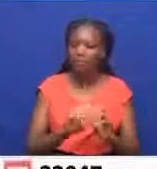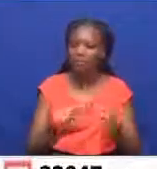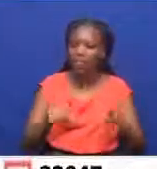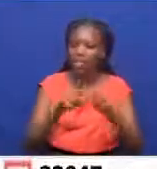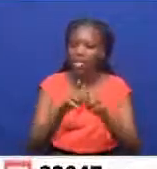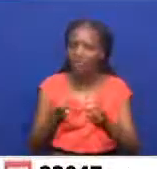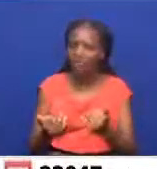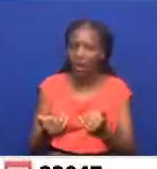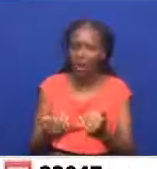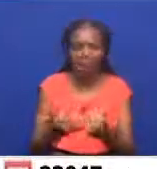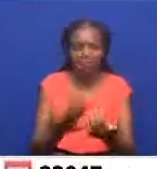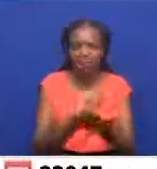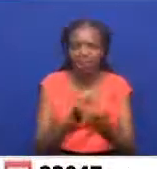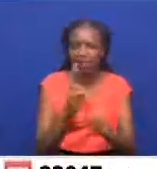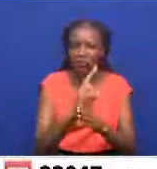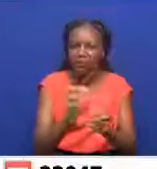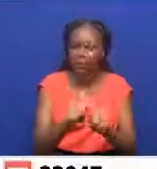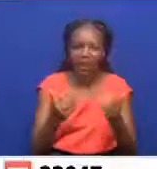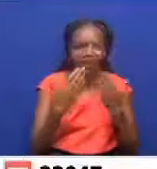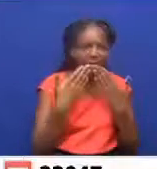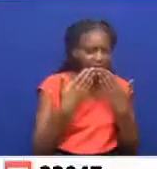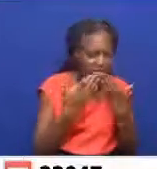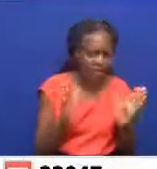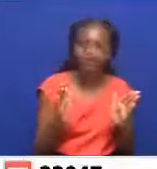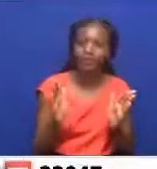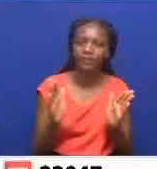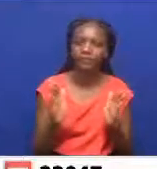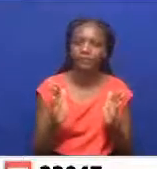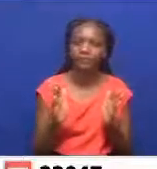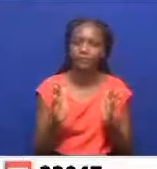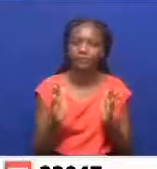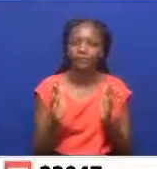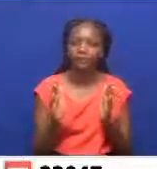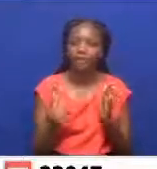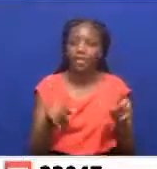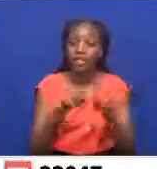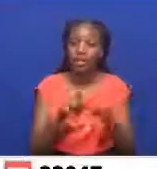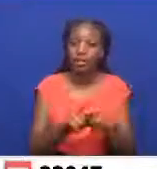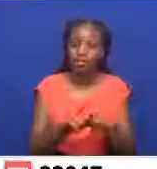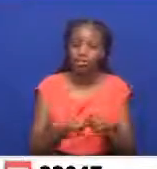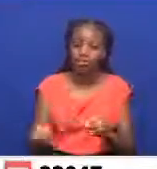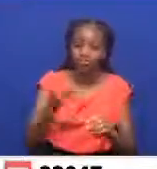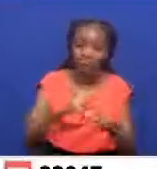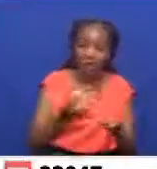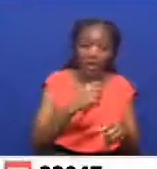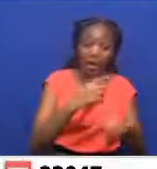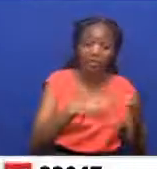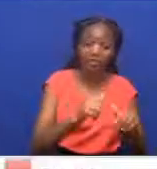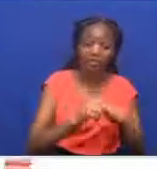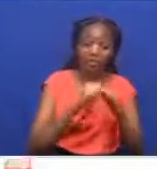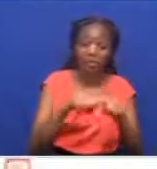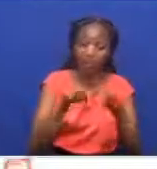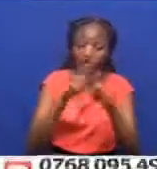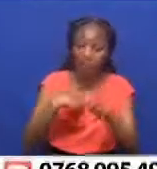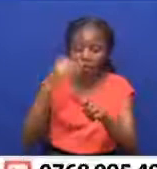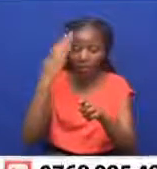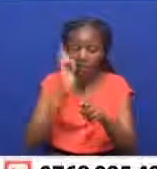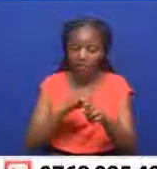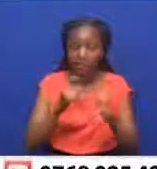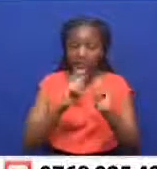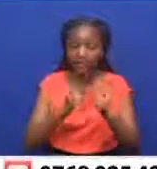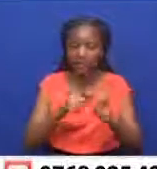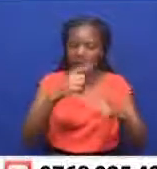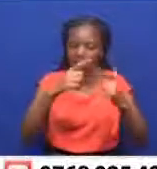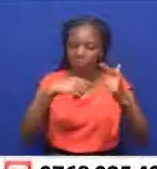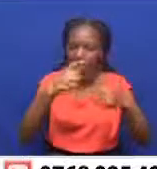there is no loss of money that has happened in terms of the grant. The grant process is ongoing, and I'm aware the teams are actually making progress